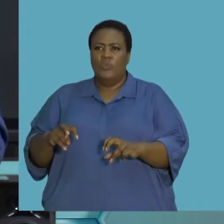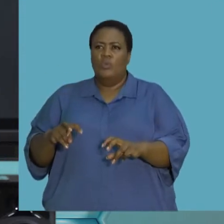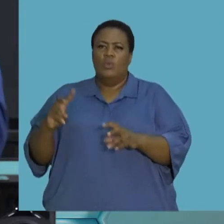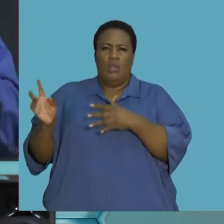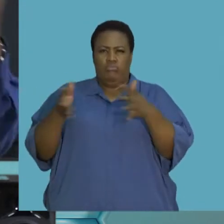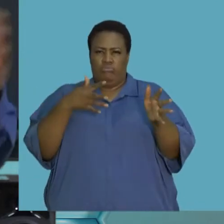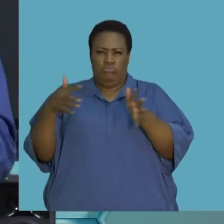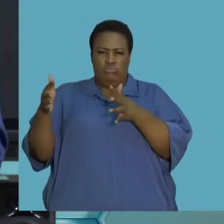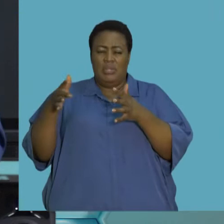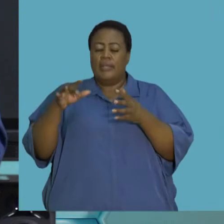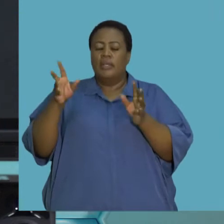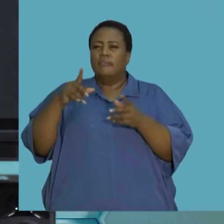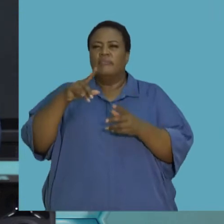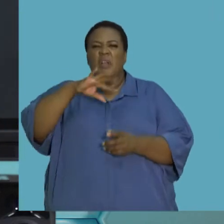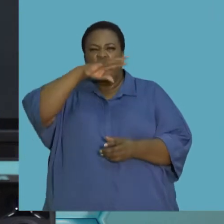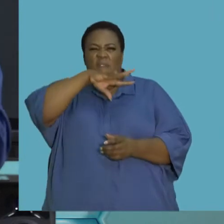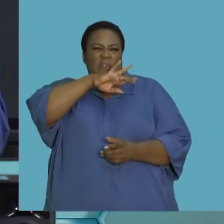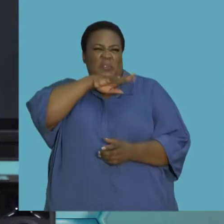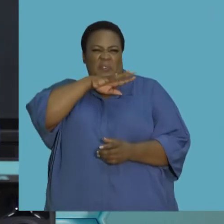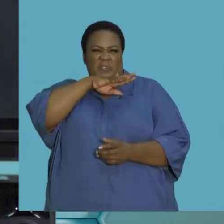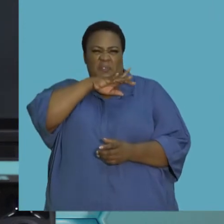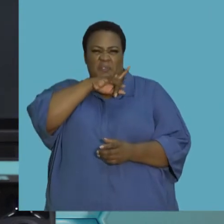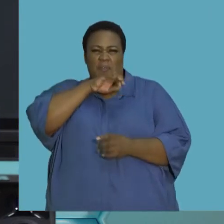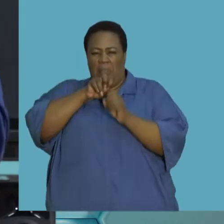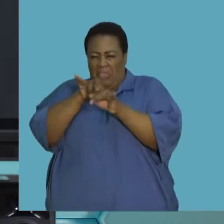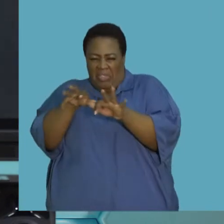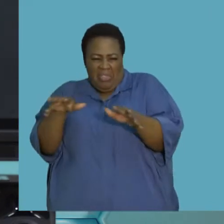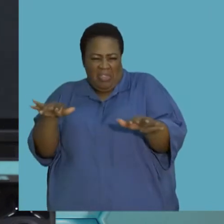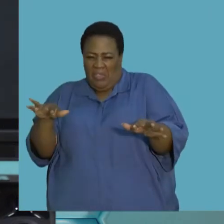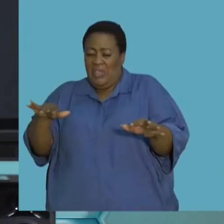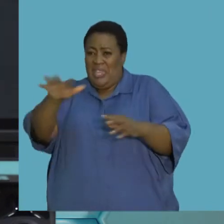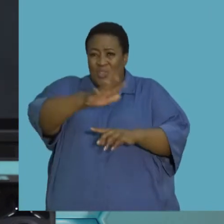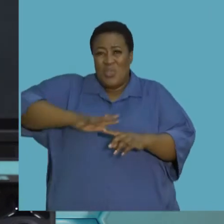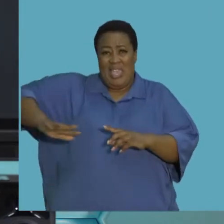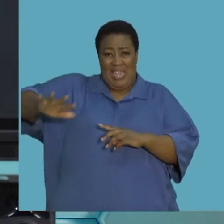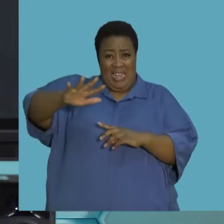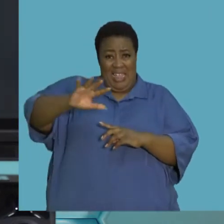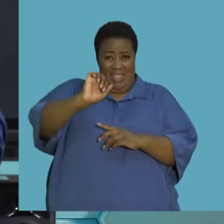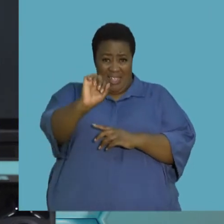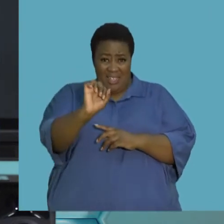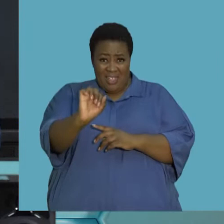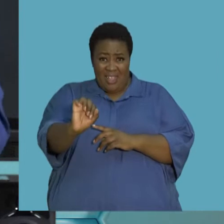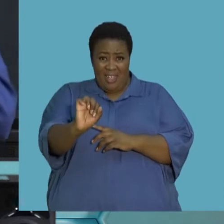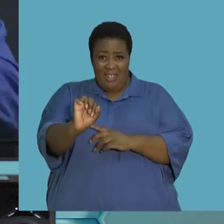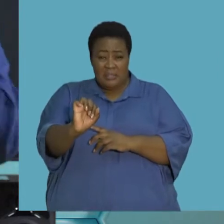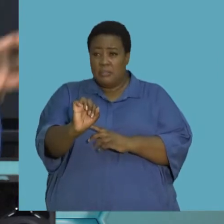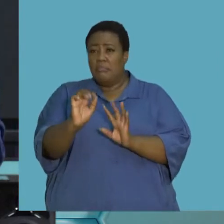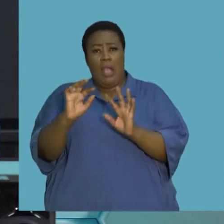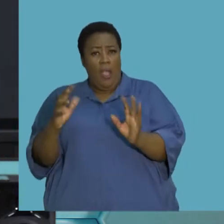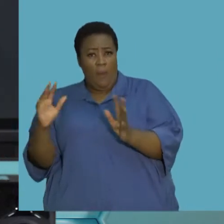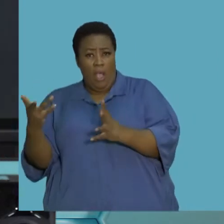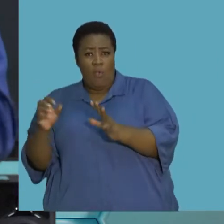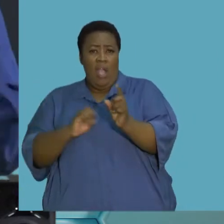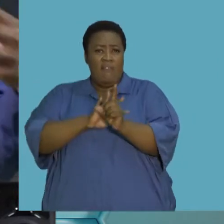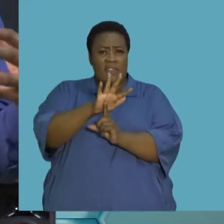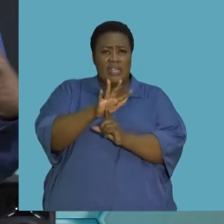pollution in your area. So you've got to understand what is the focus of that research. So is it in your area?